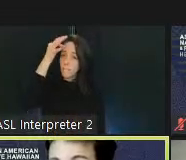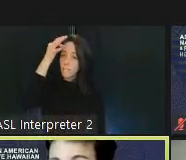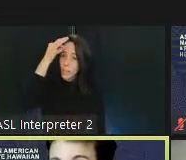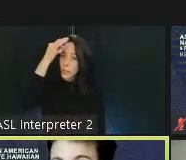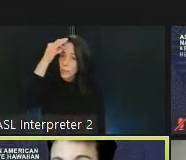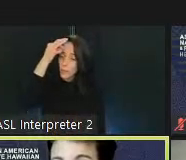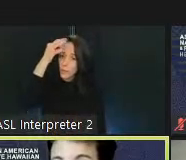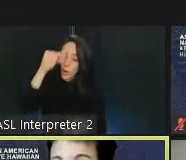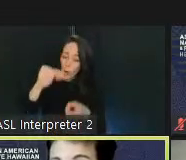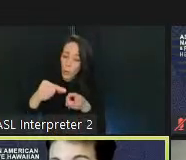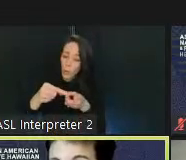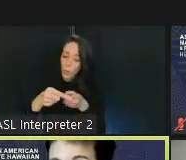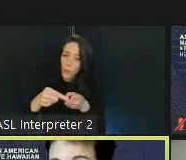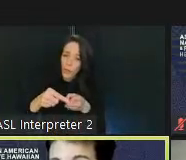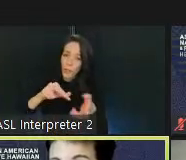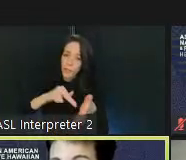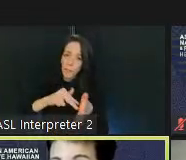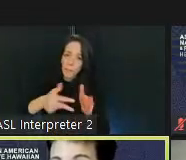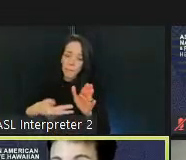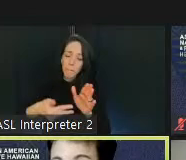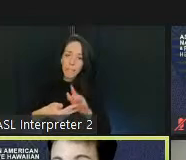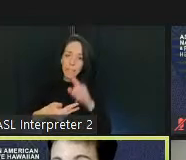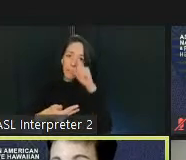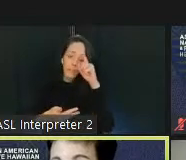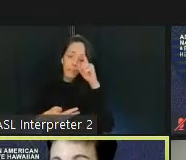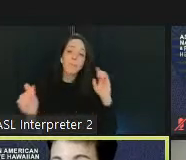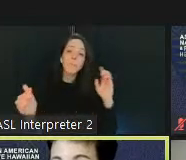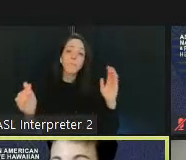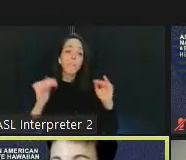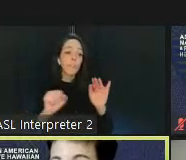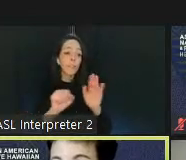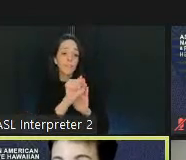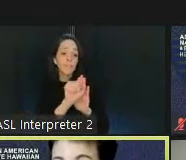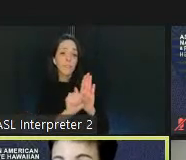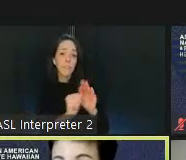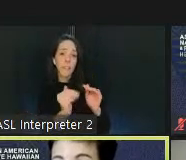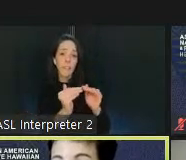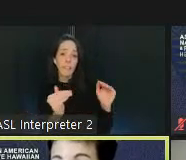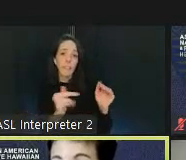context and at the state level, they've been very clear